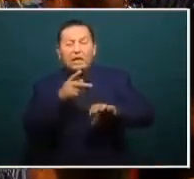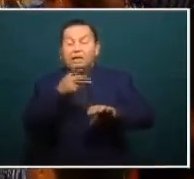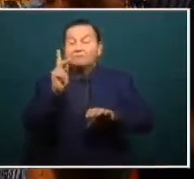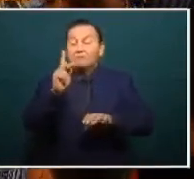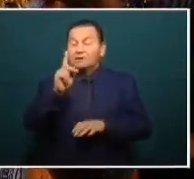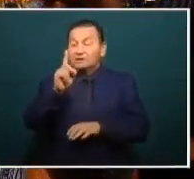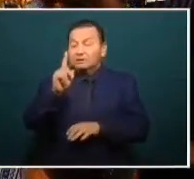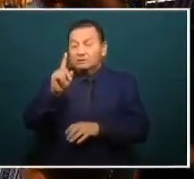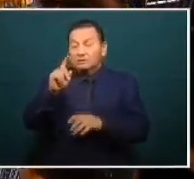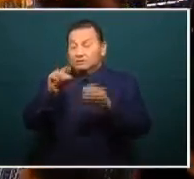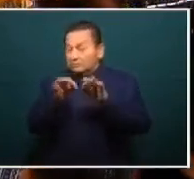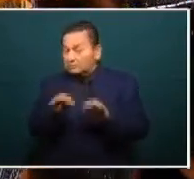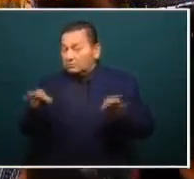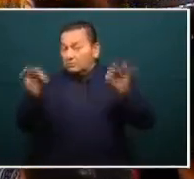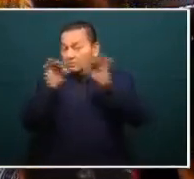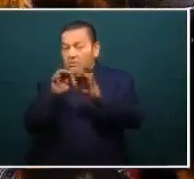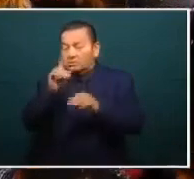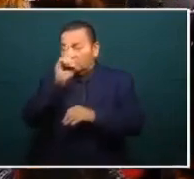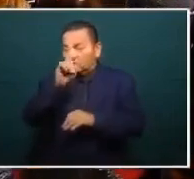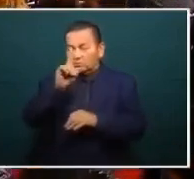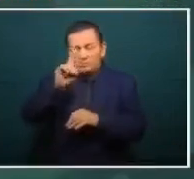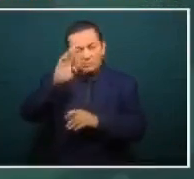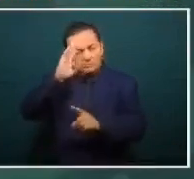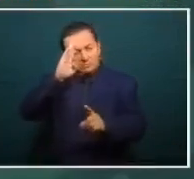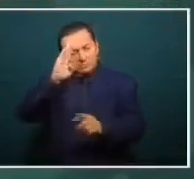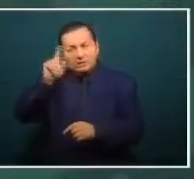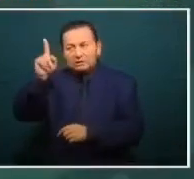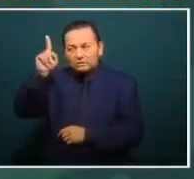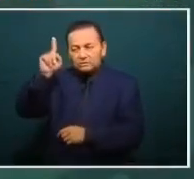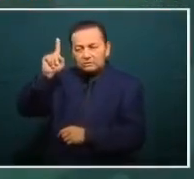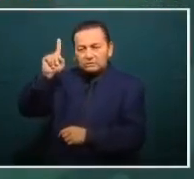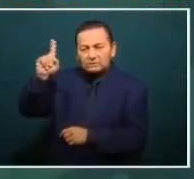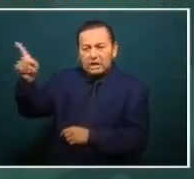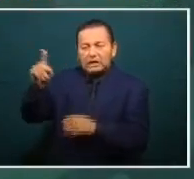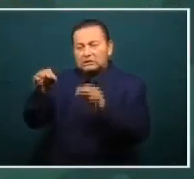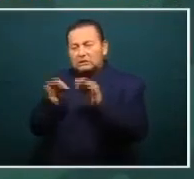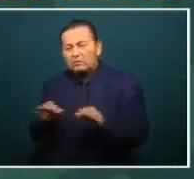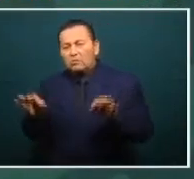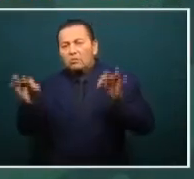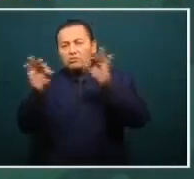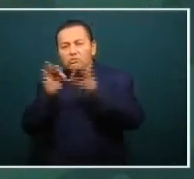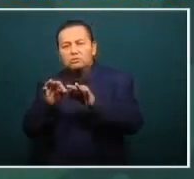We are diversifying our relations.